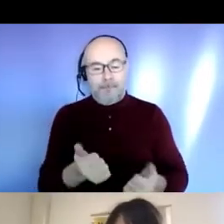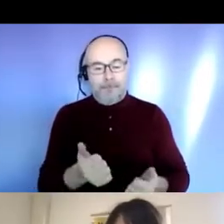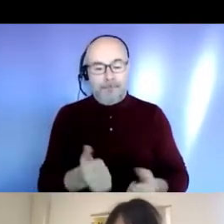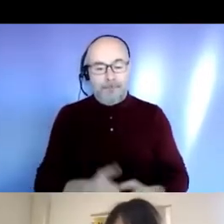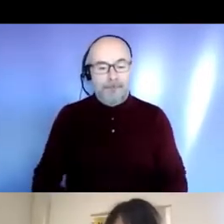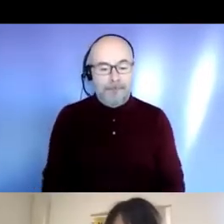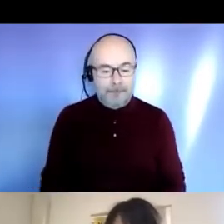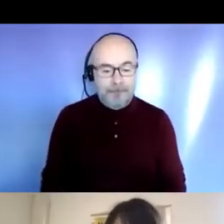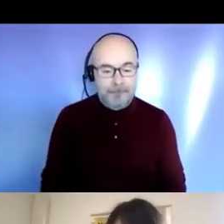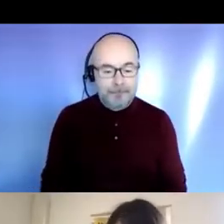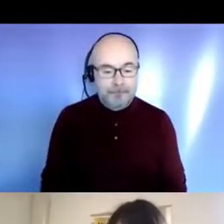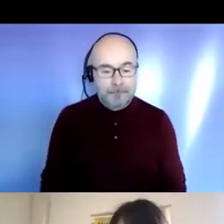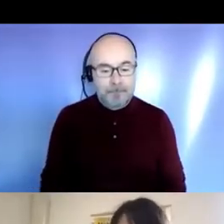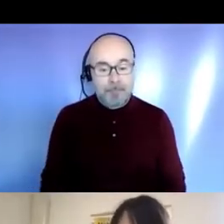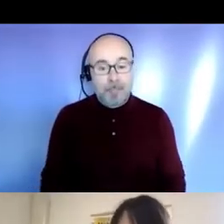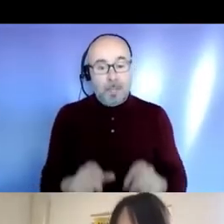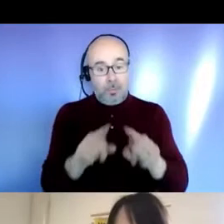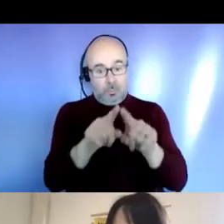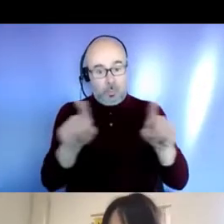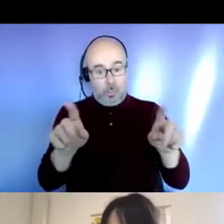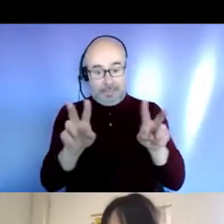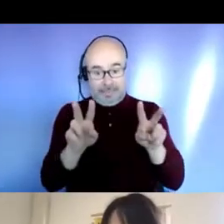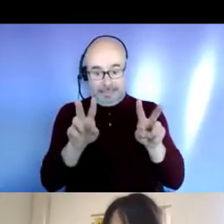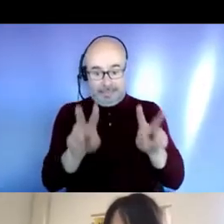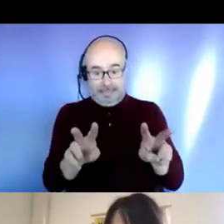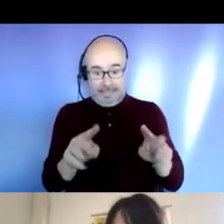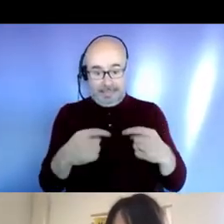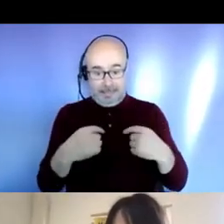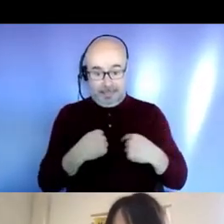Here we go. Can everyone see me okay?